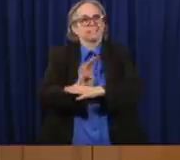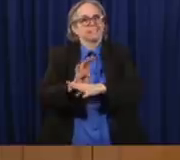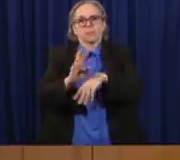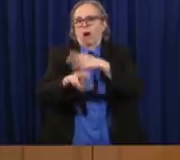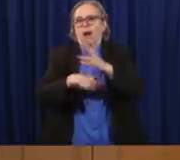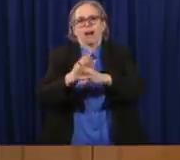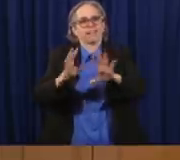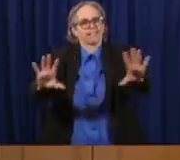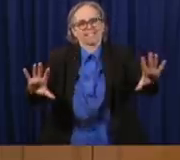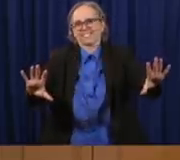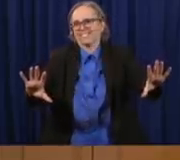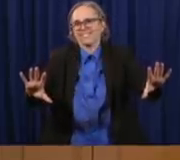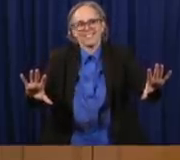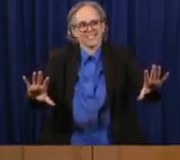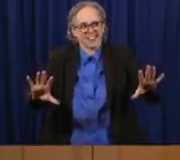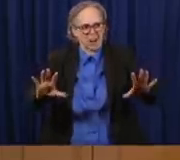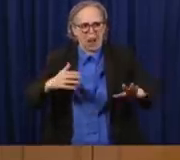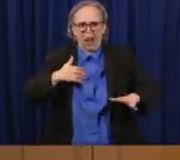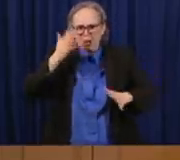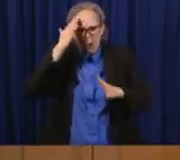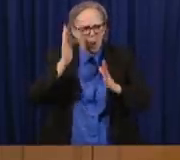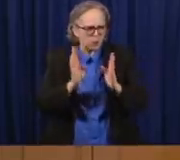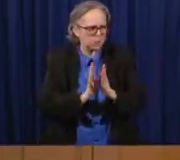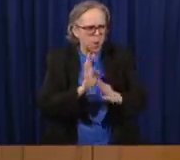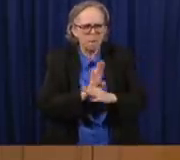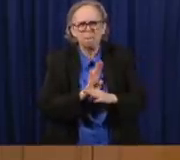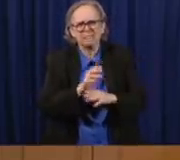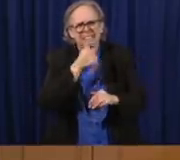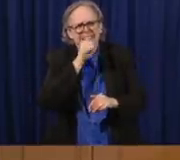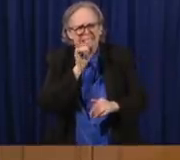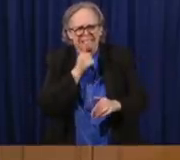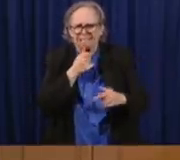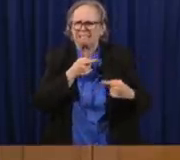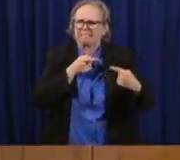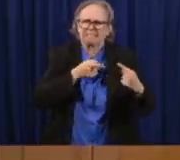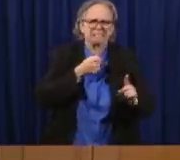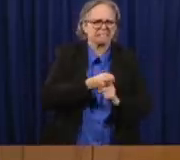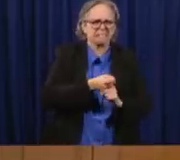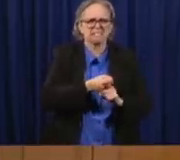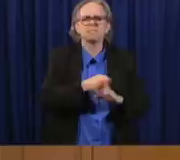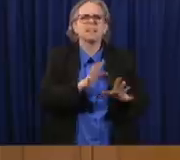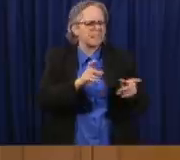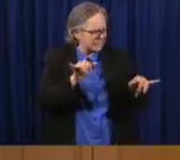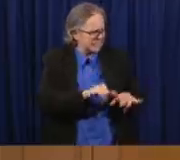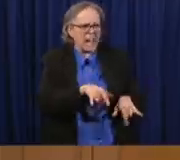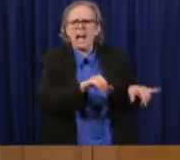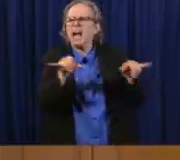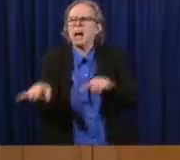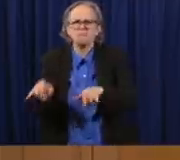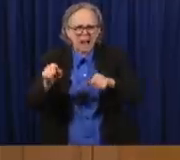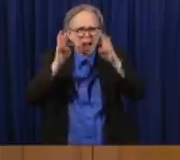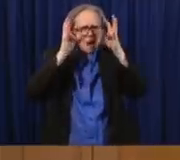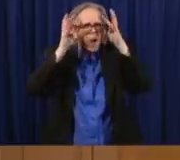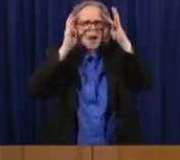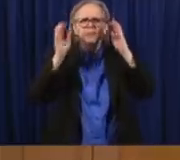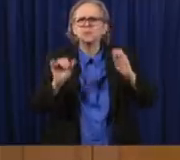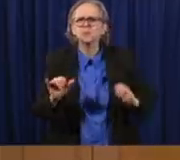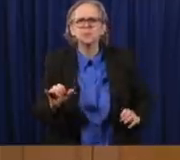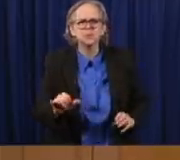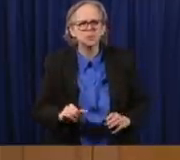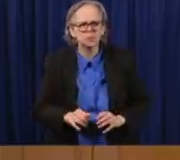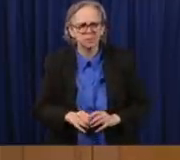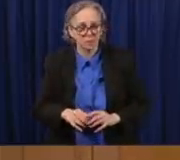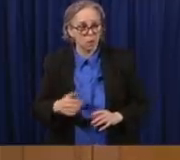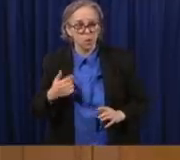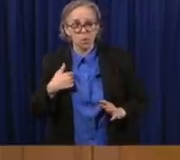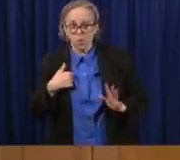businesses, who are particularly hard hit, are working on the same kinds of innovations. So I want us to know that we are going to continue, and